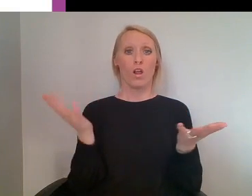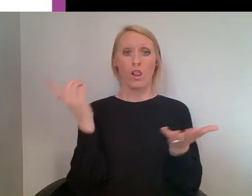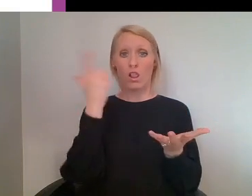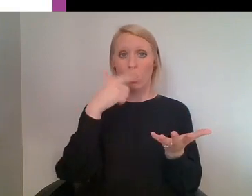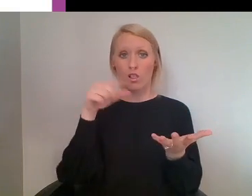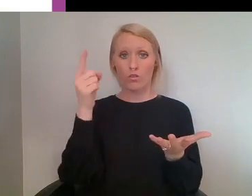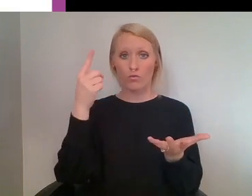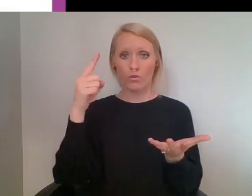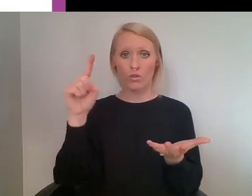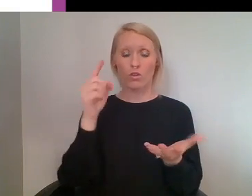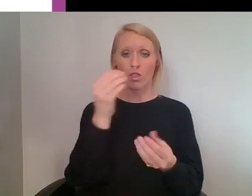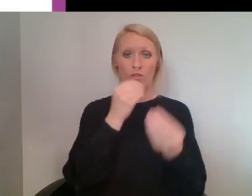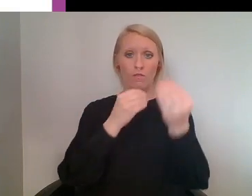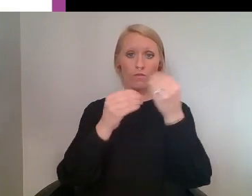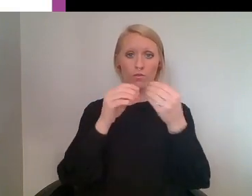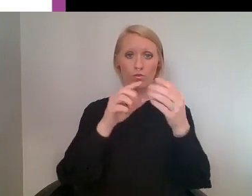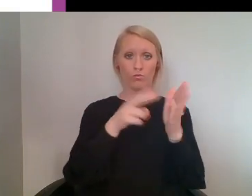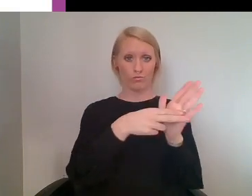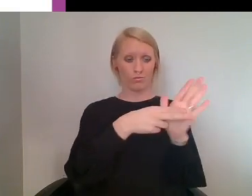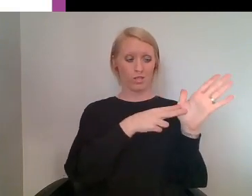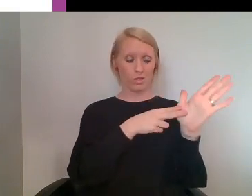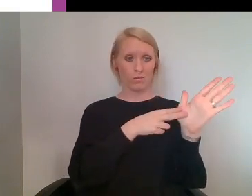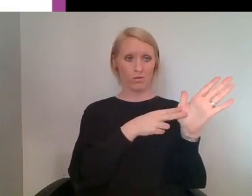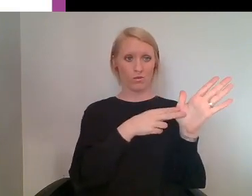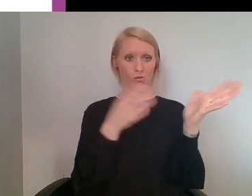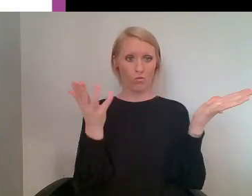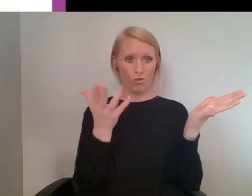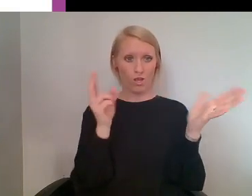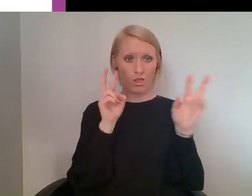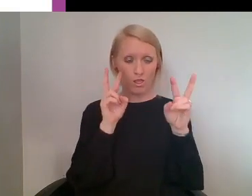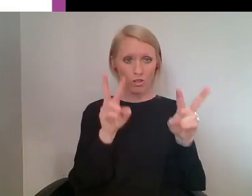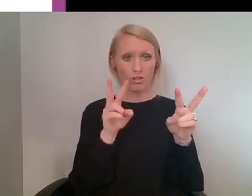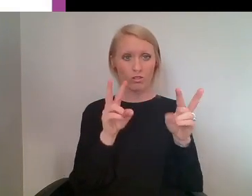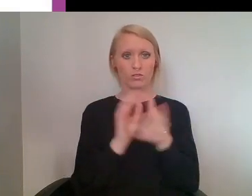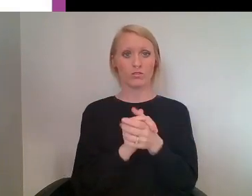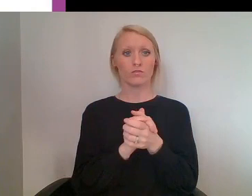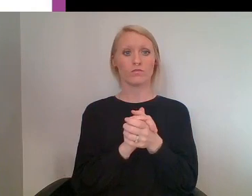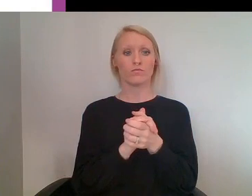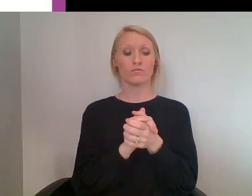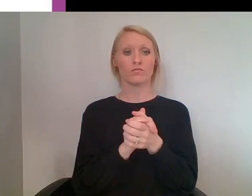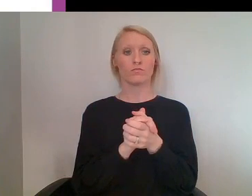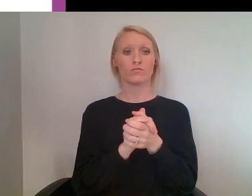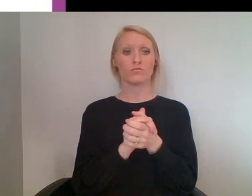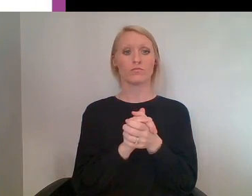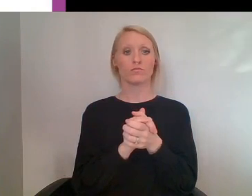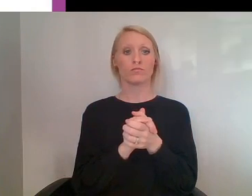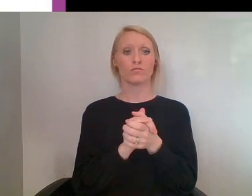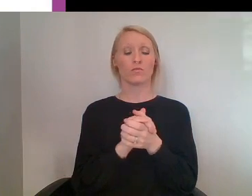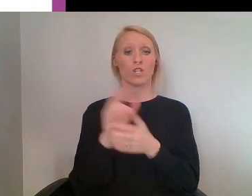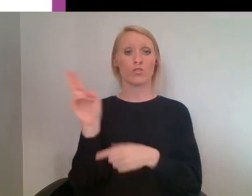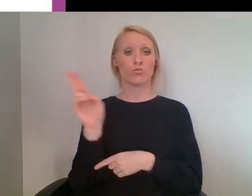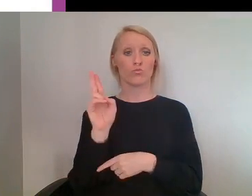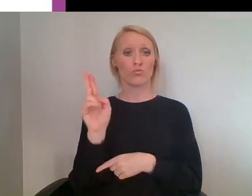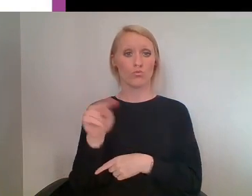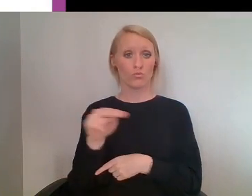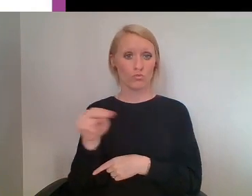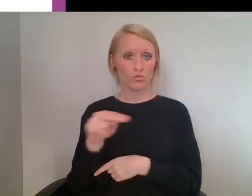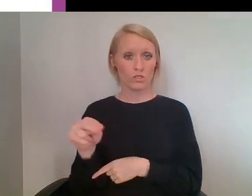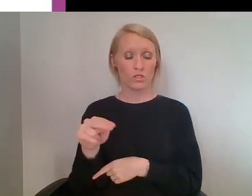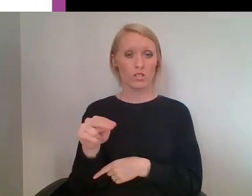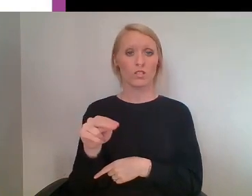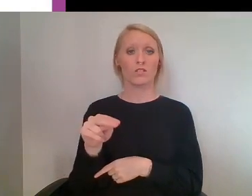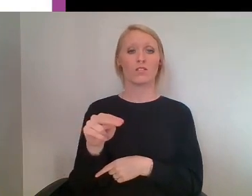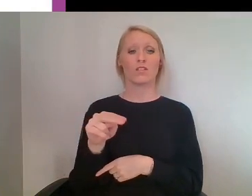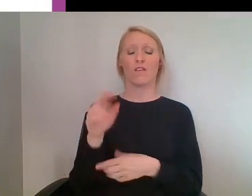protein foods is you want to check for, we mentioned this already, saturated fats, trans fats, the cholesterol, and sodium. Sodium is